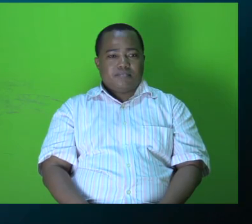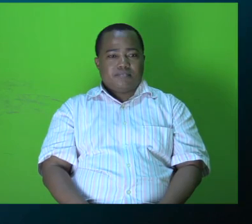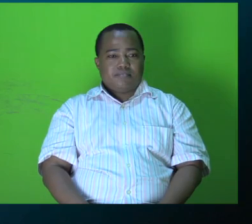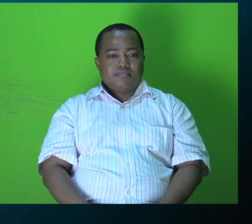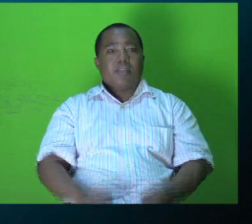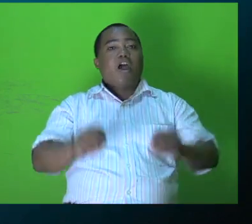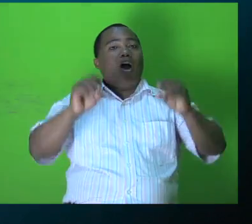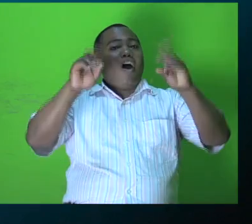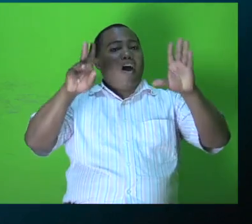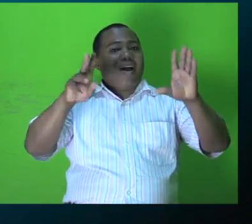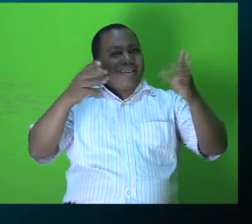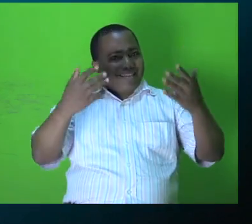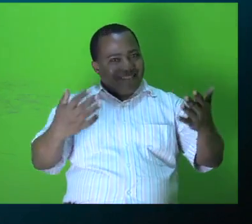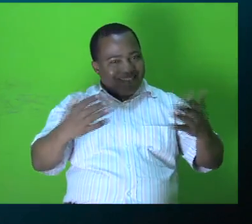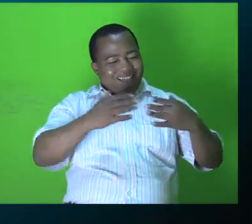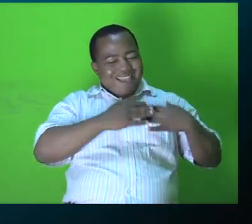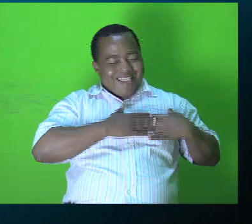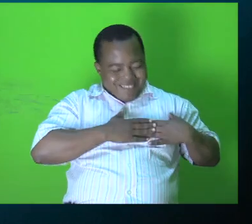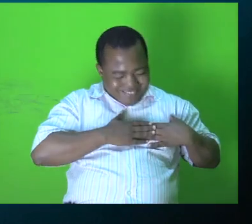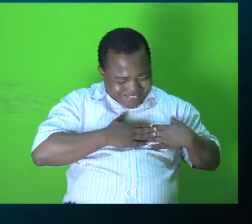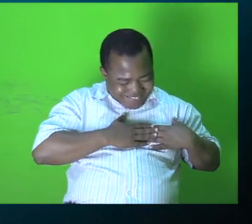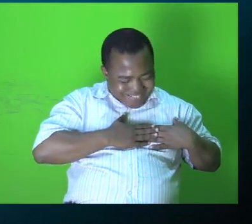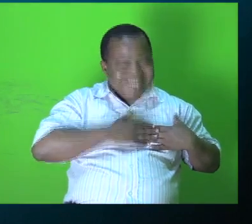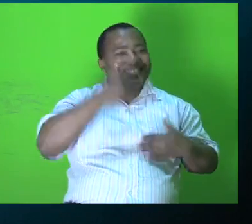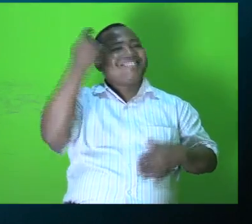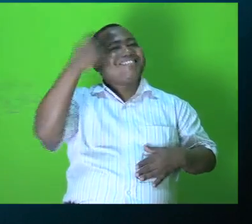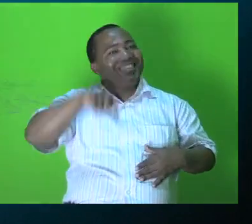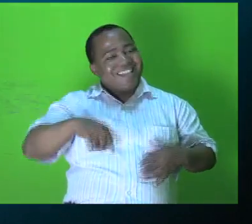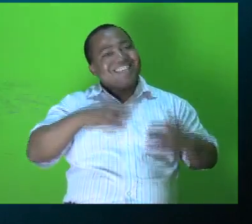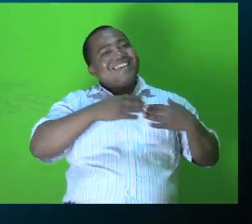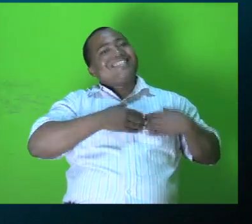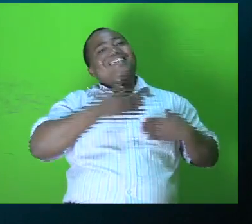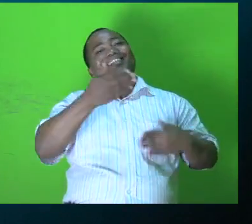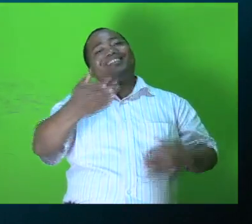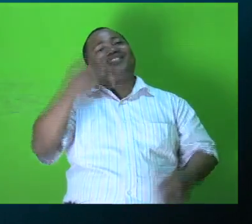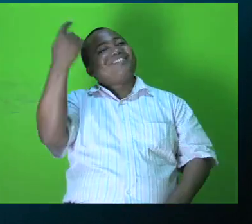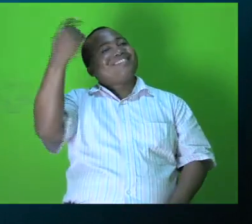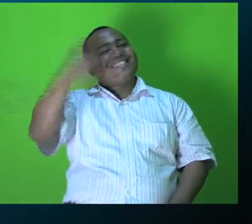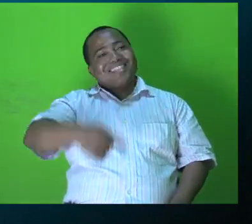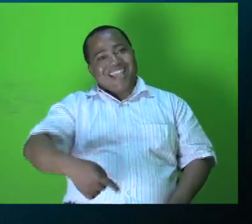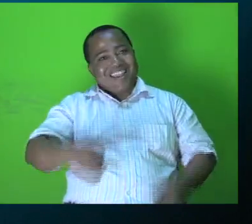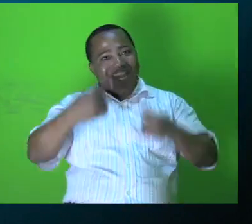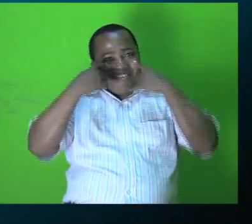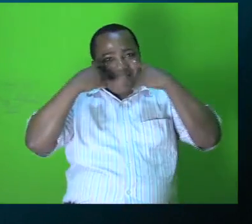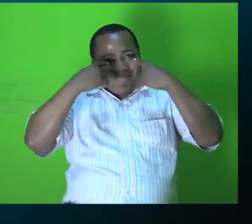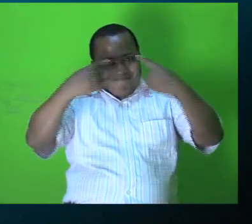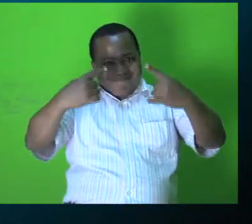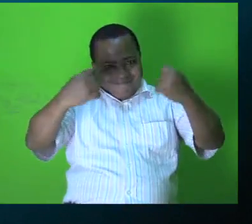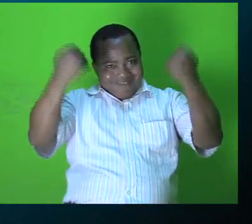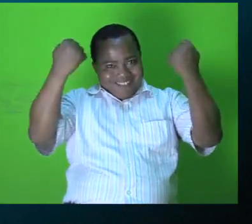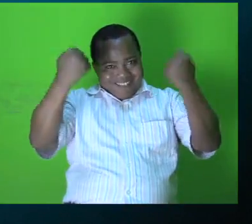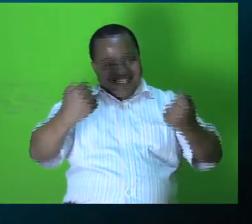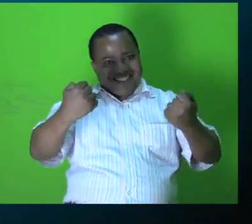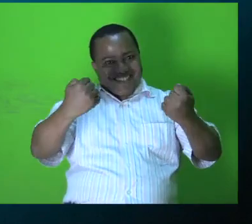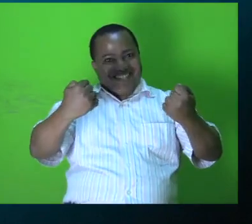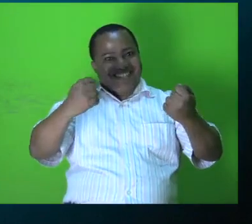Up to here, thank you very much, and thank you a lot for good attention